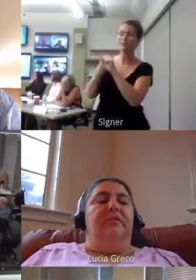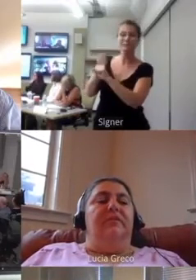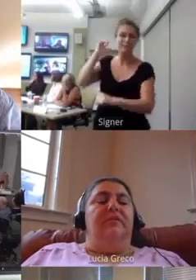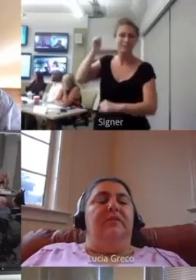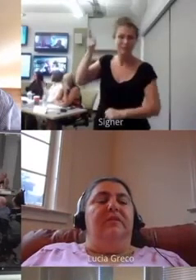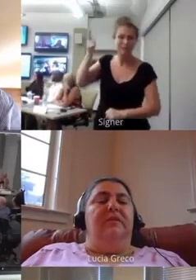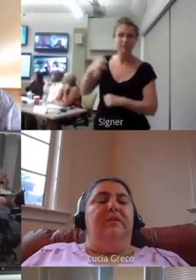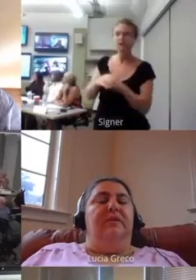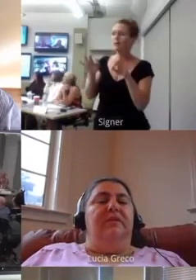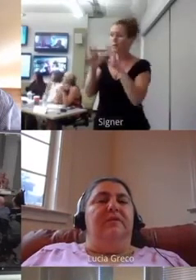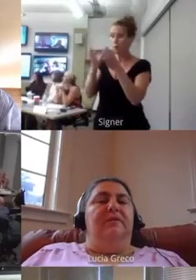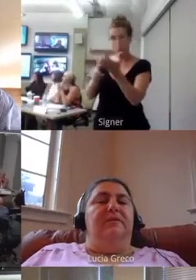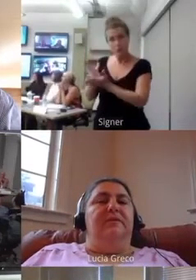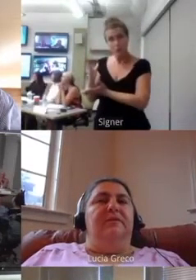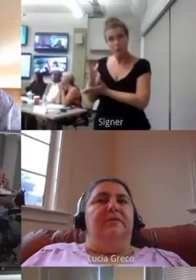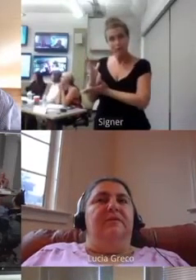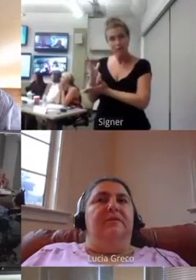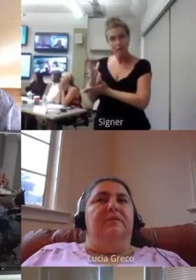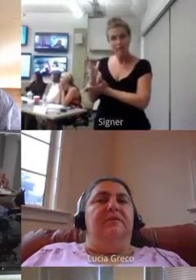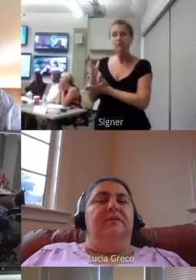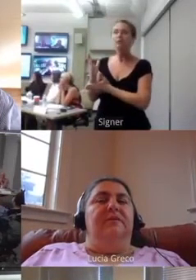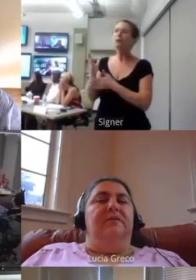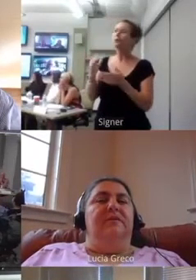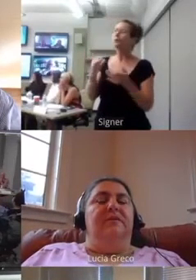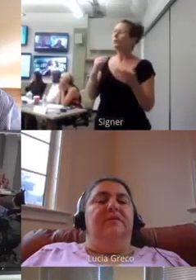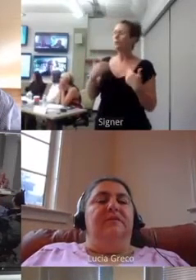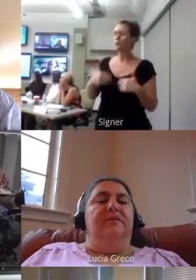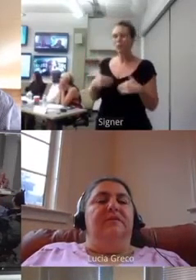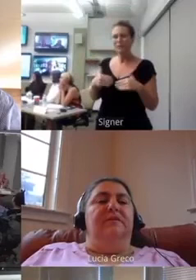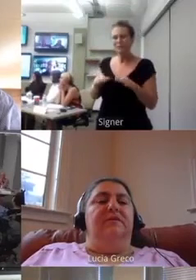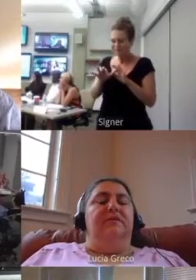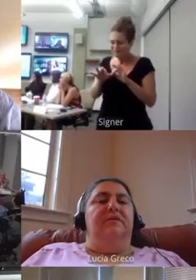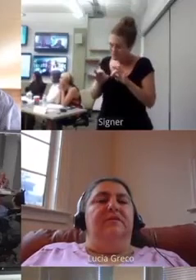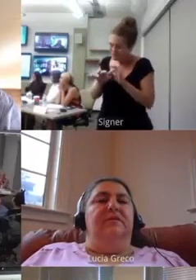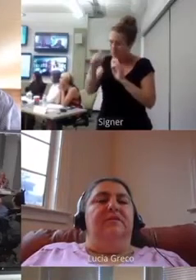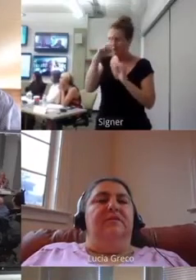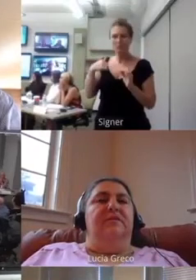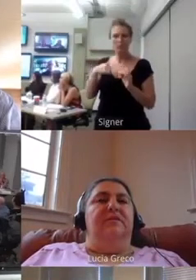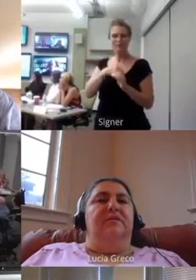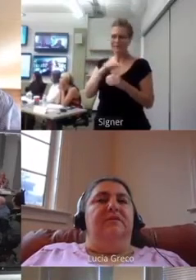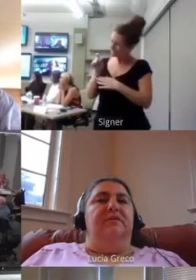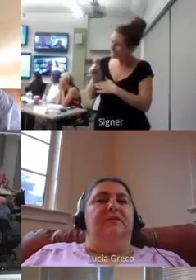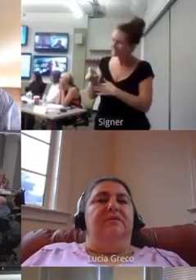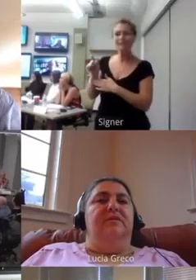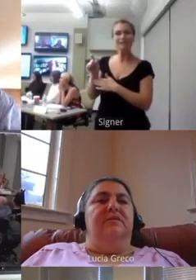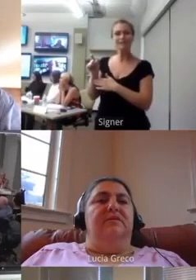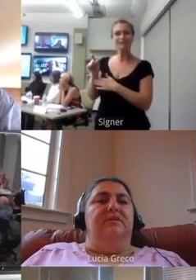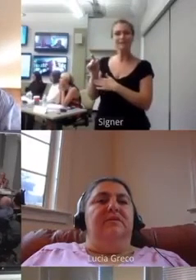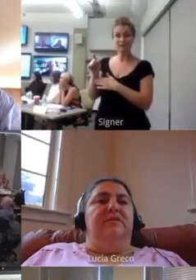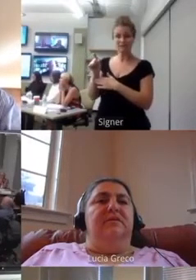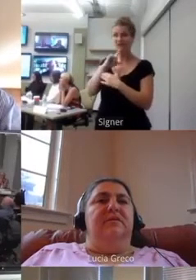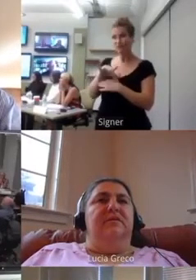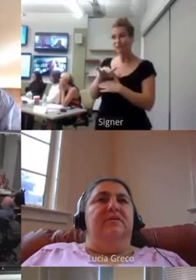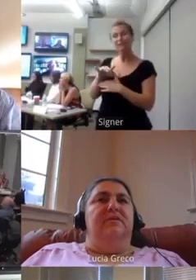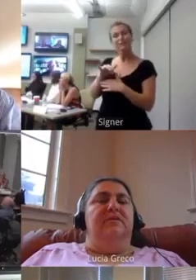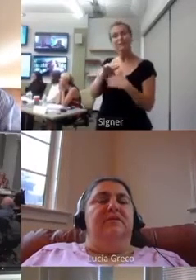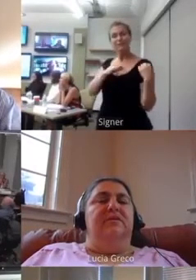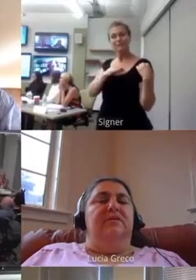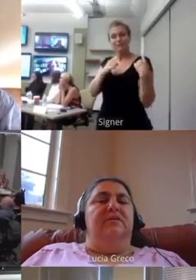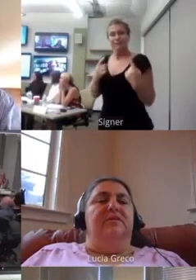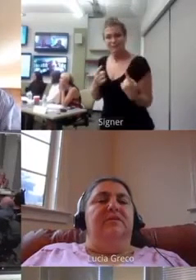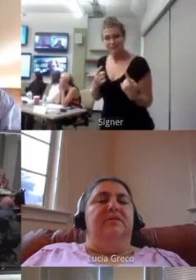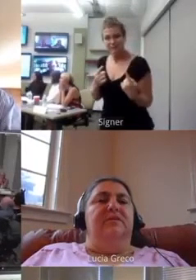rights, while fundamental to us, have not been translated into full equality and